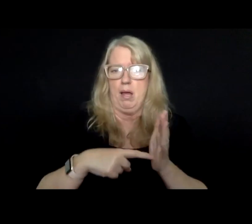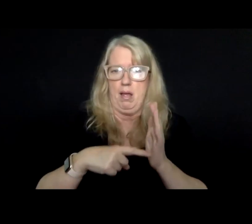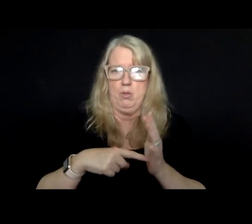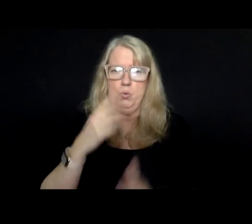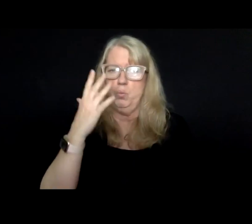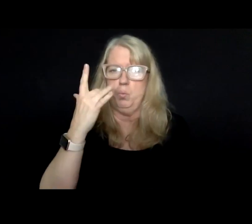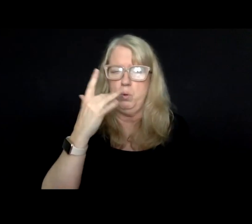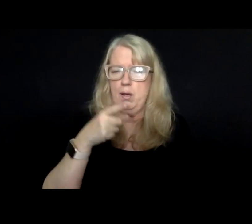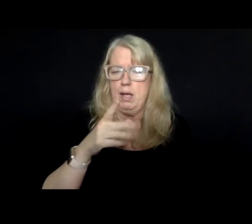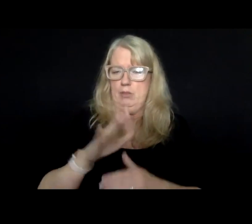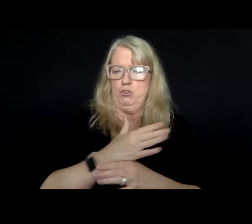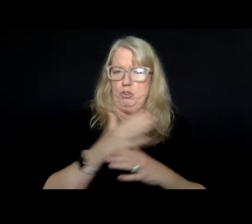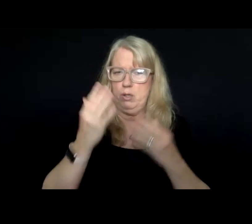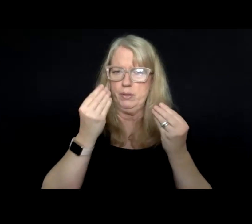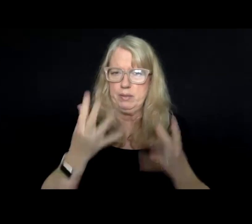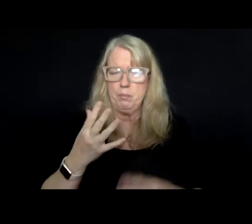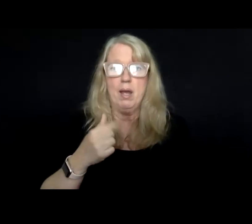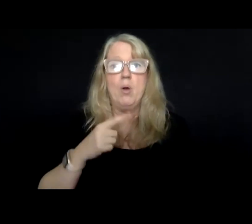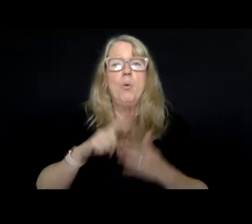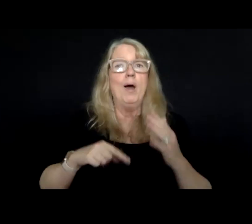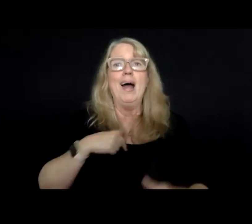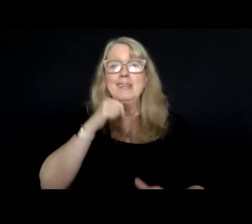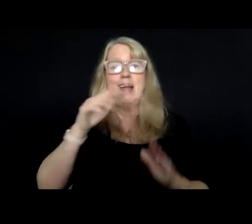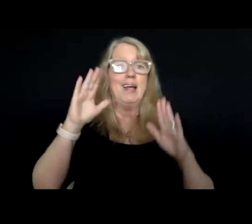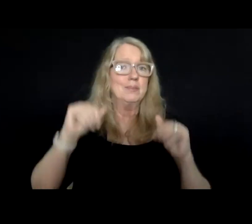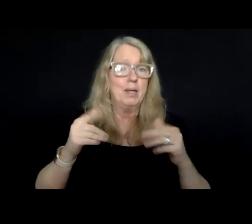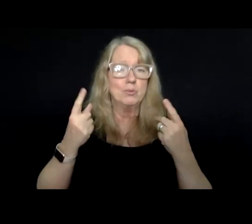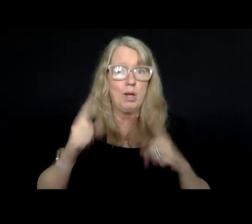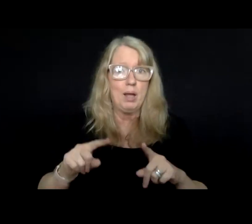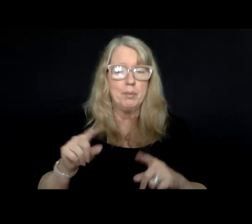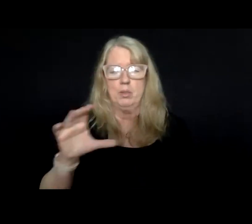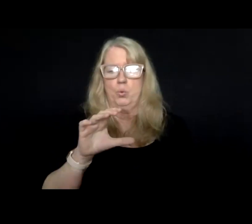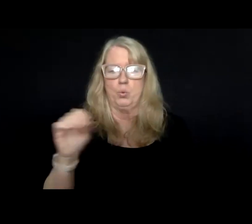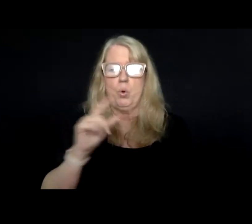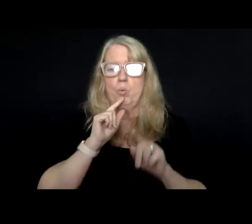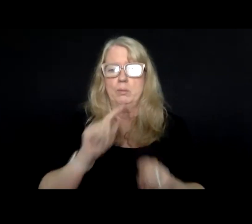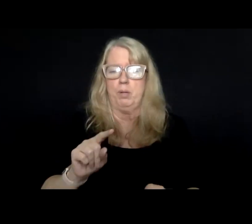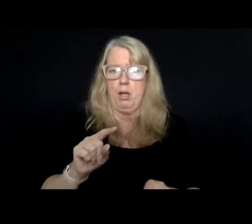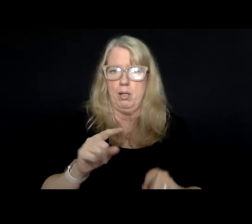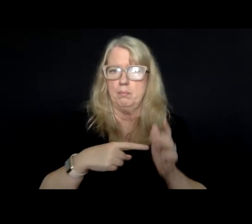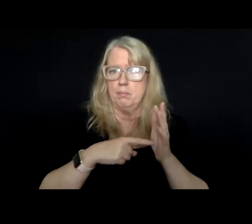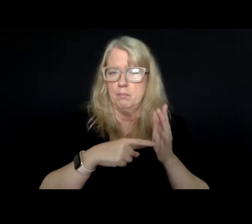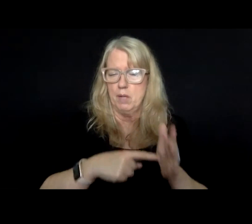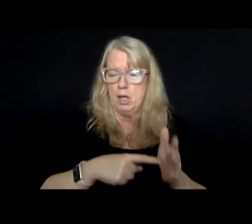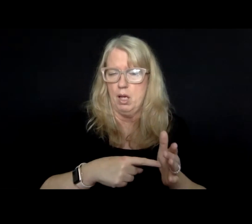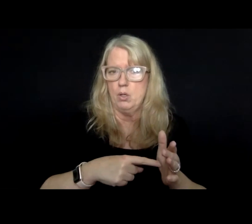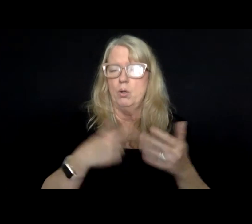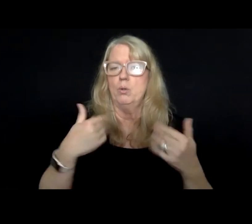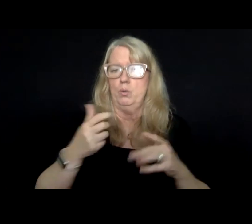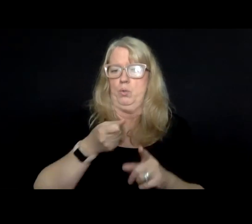is what I didn't expect to happen was how the co-responder model would impact